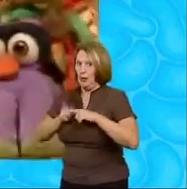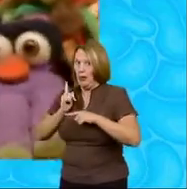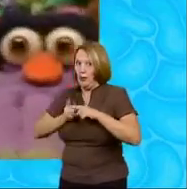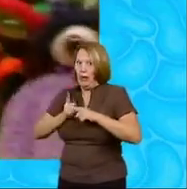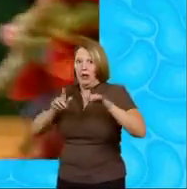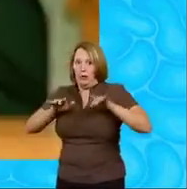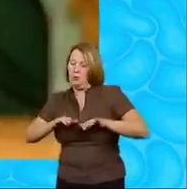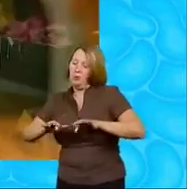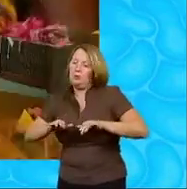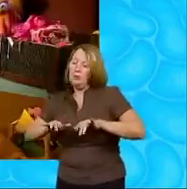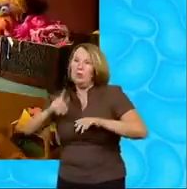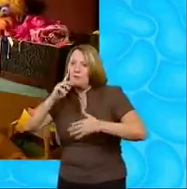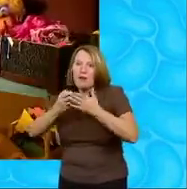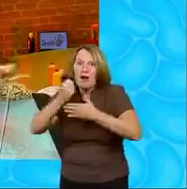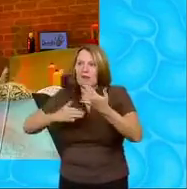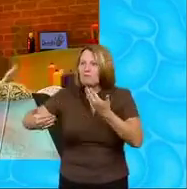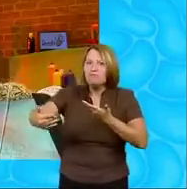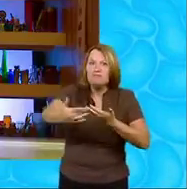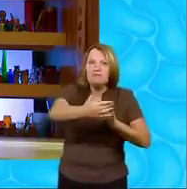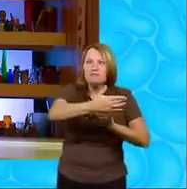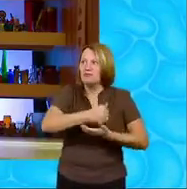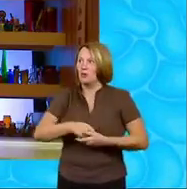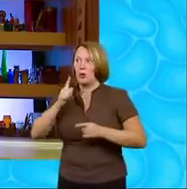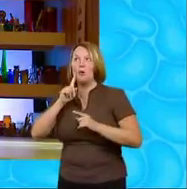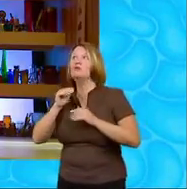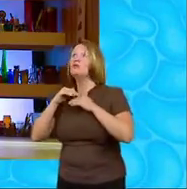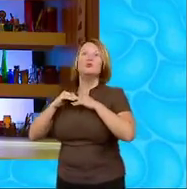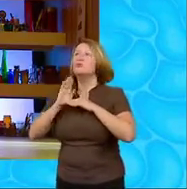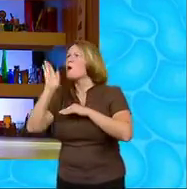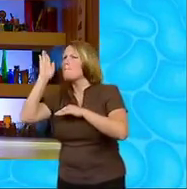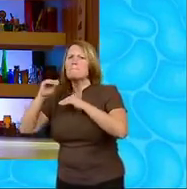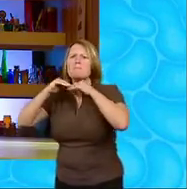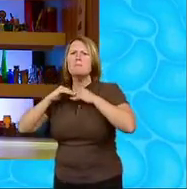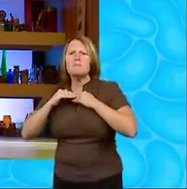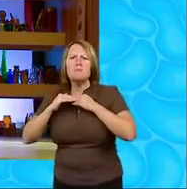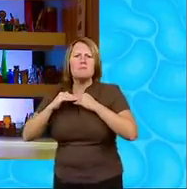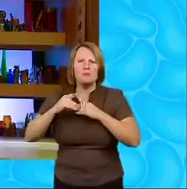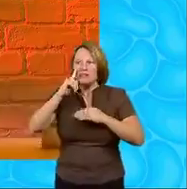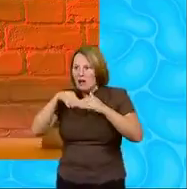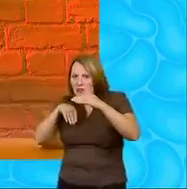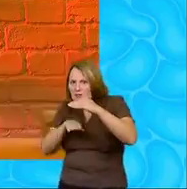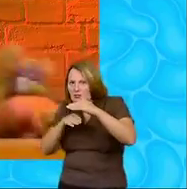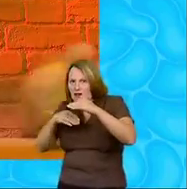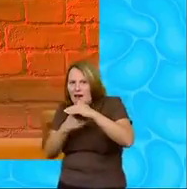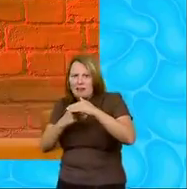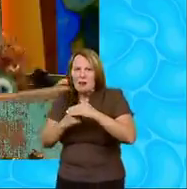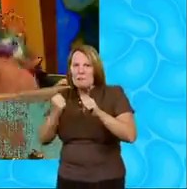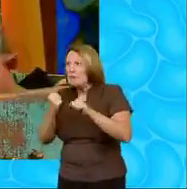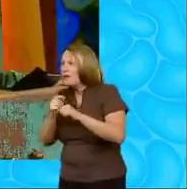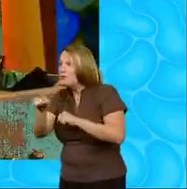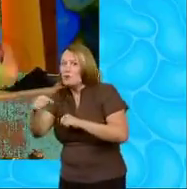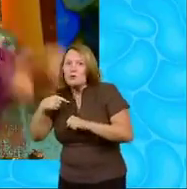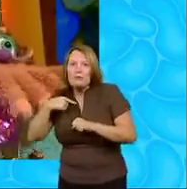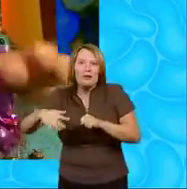Helping hands with things to find. Look on top. Inside. Behind. It's a me and you. Looking at